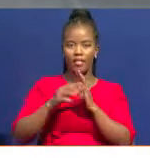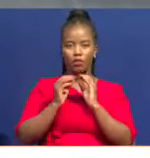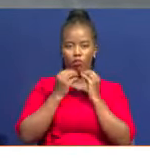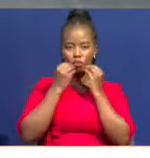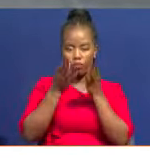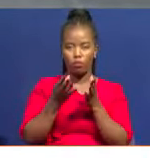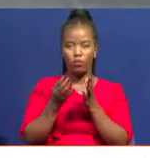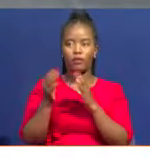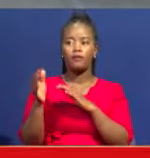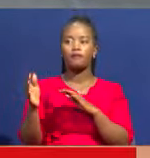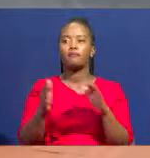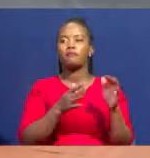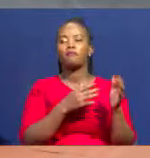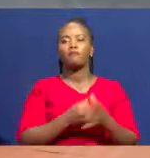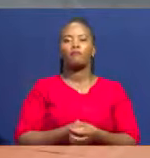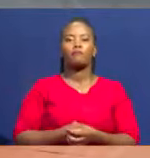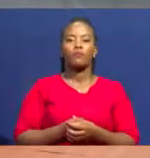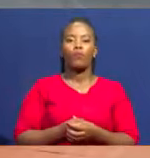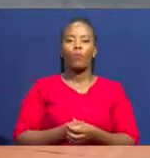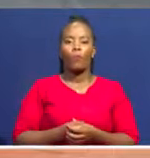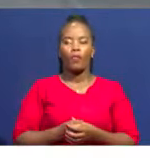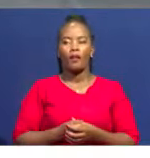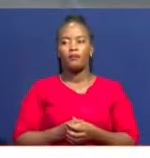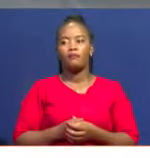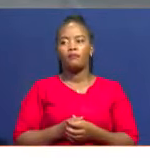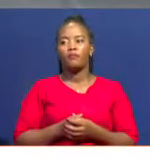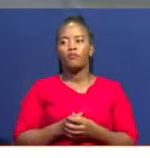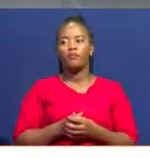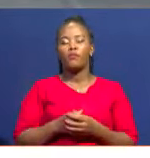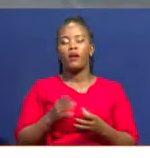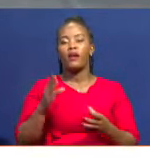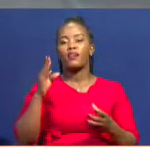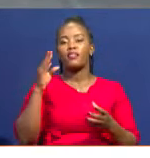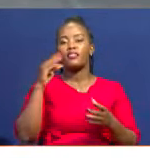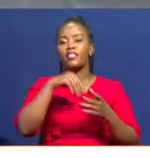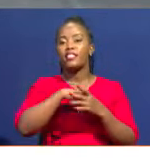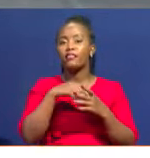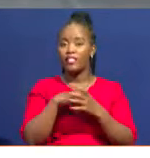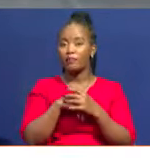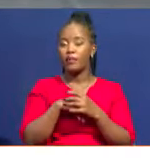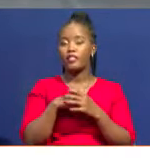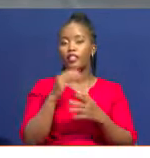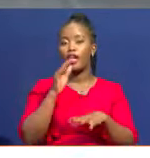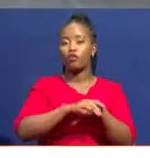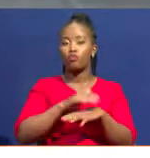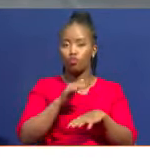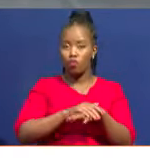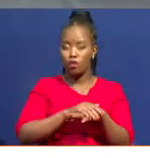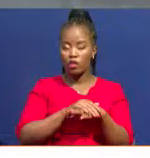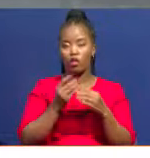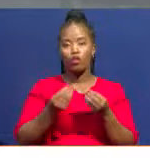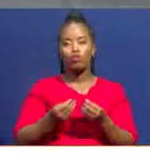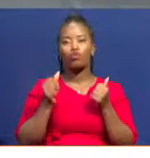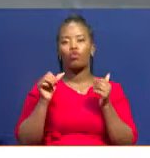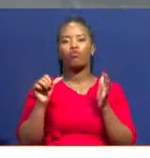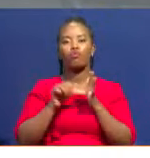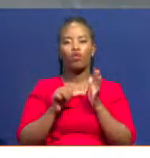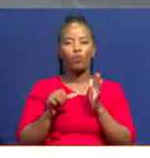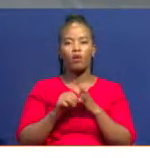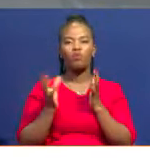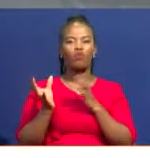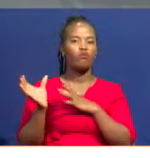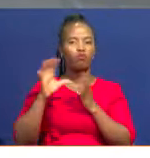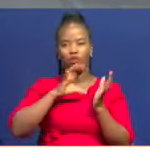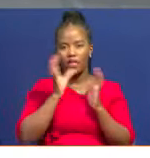bulletins. Elsewhere, there is need for increased investment early warning systems to mitigate the devastating effects of climate-related